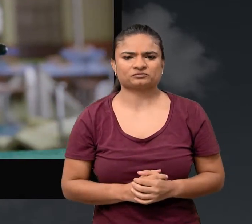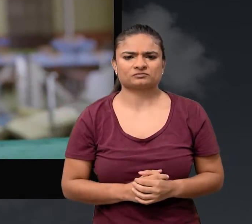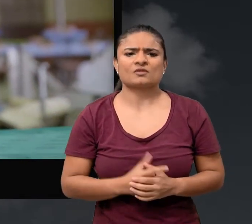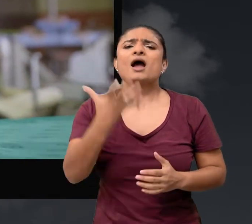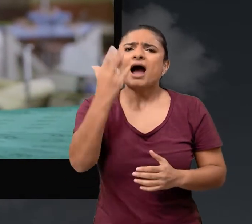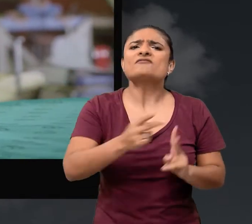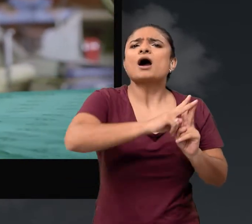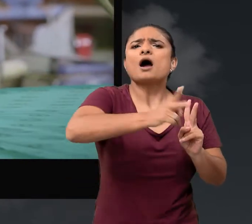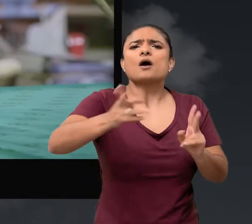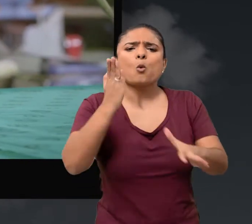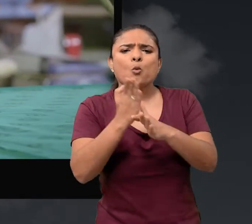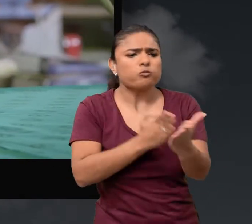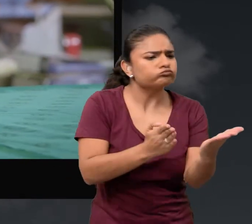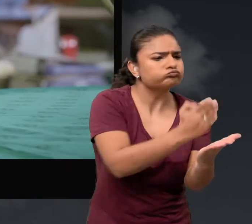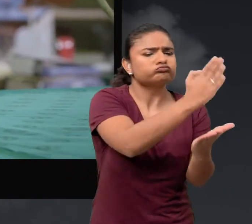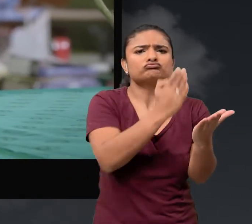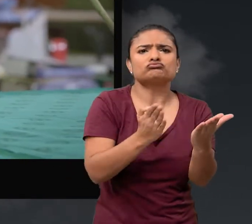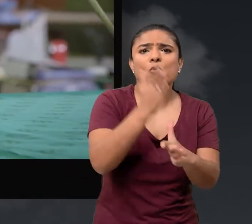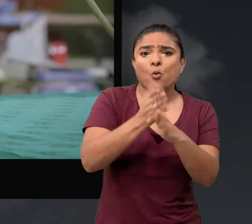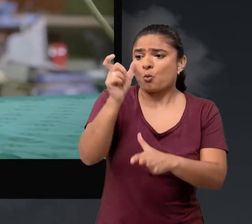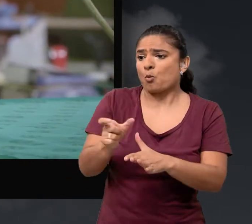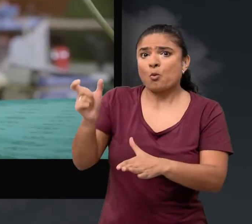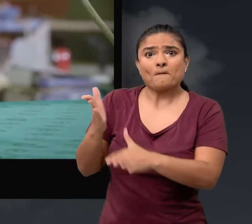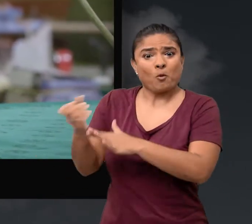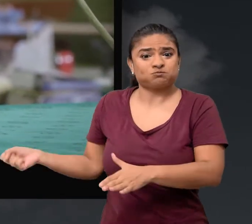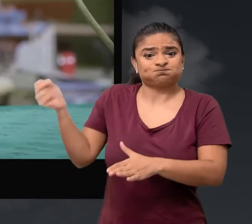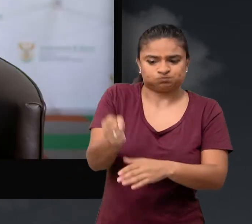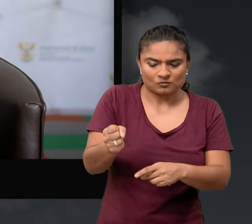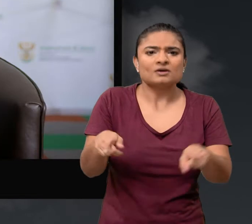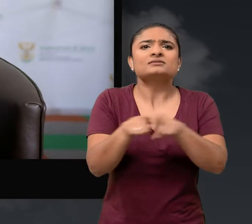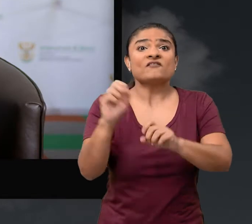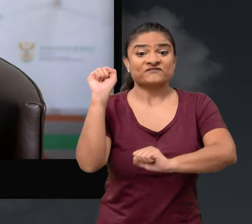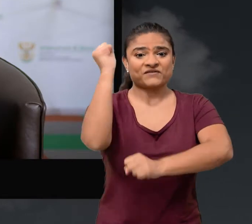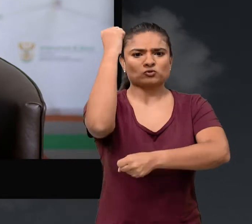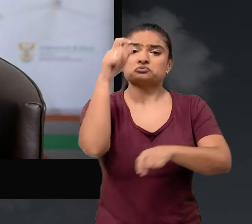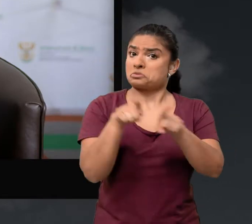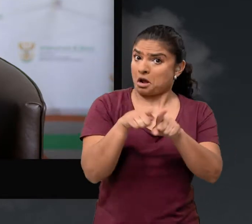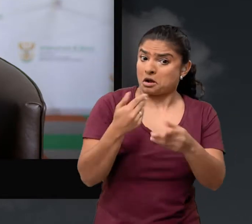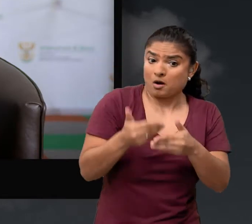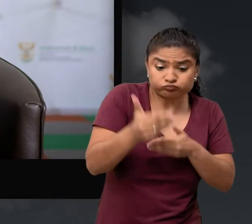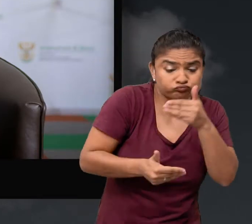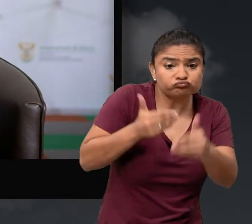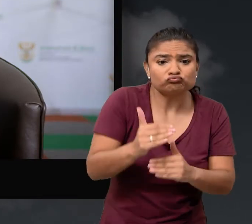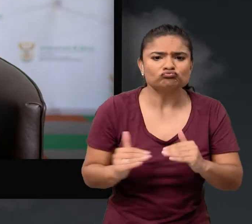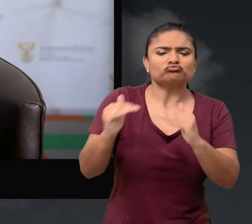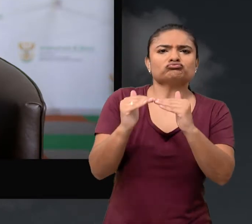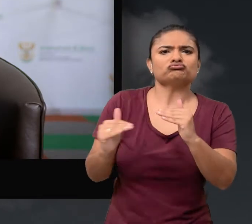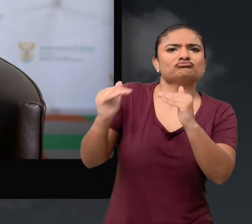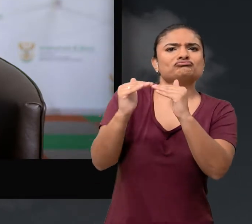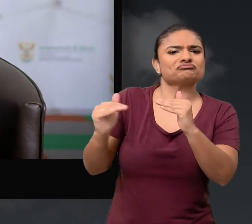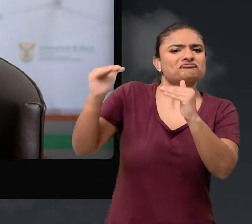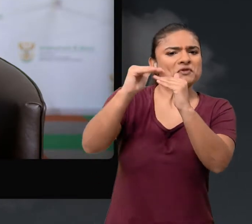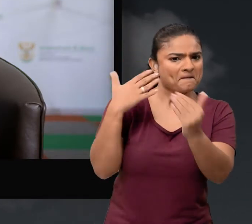There are career paths that employees, especially in the factory, can